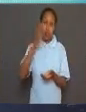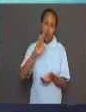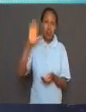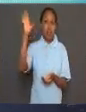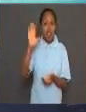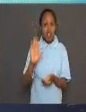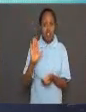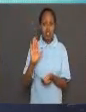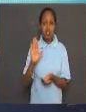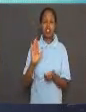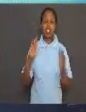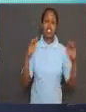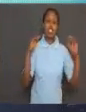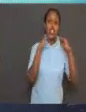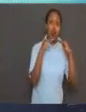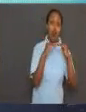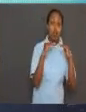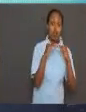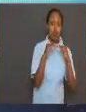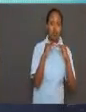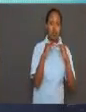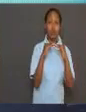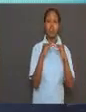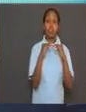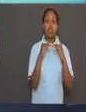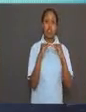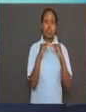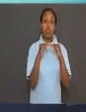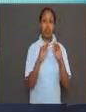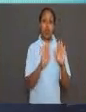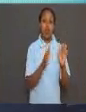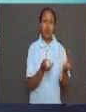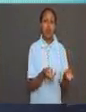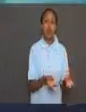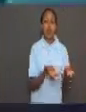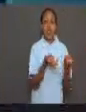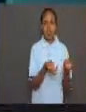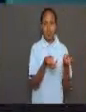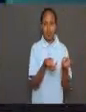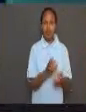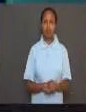gas equal to its own weight.